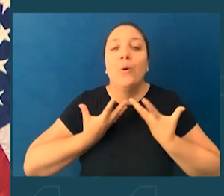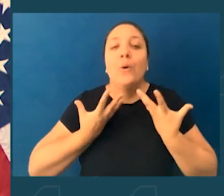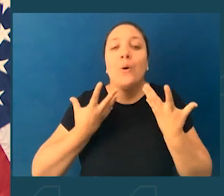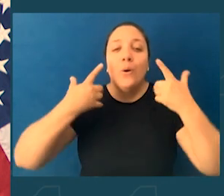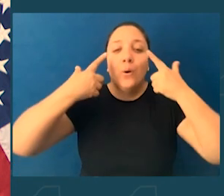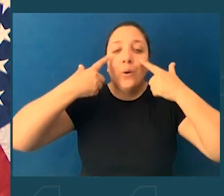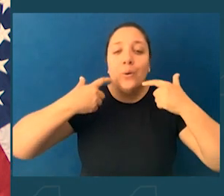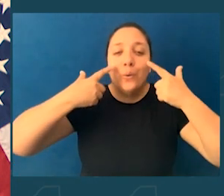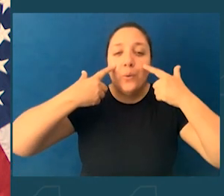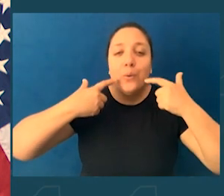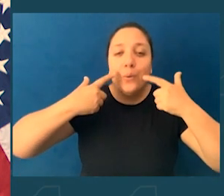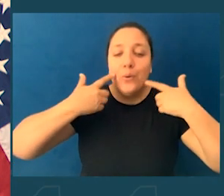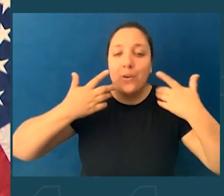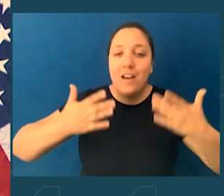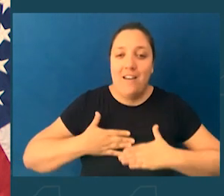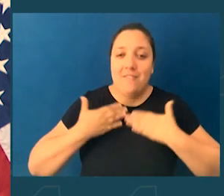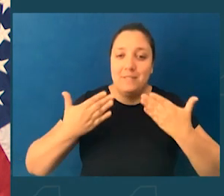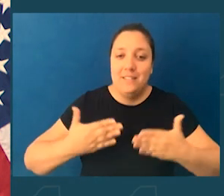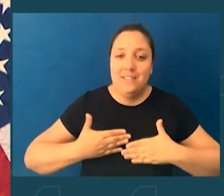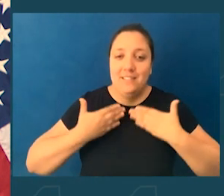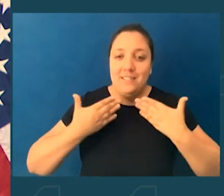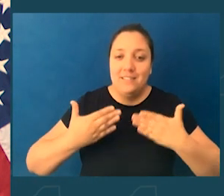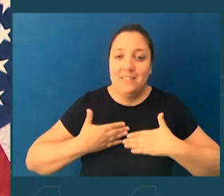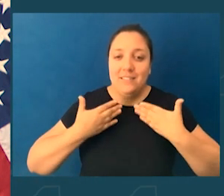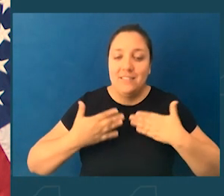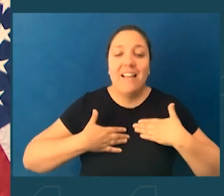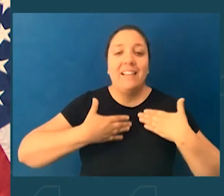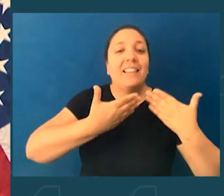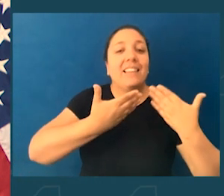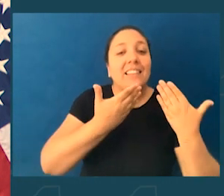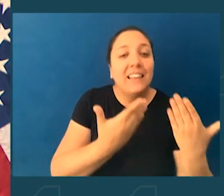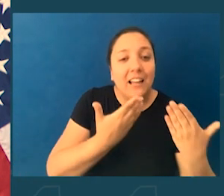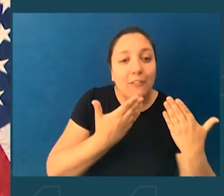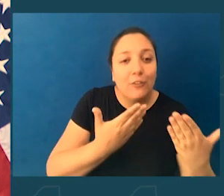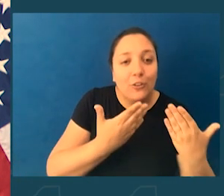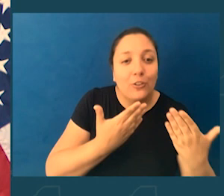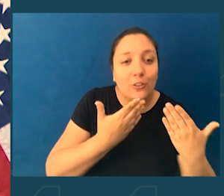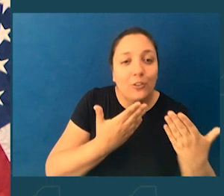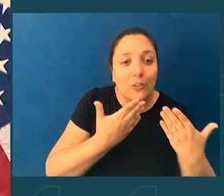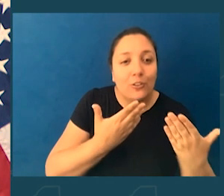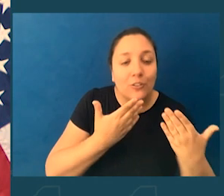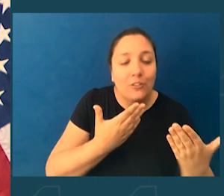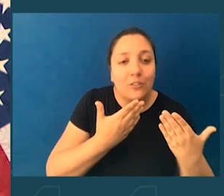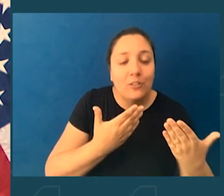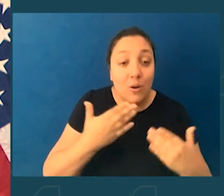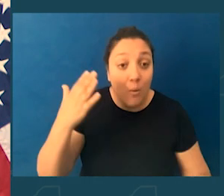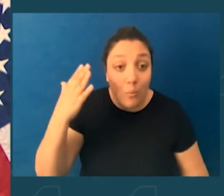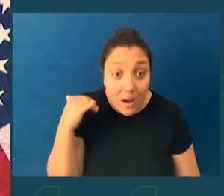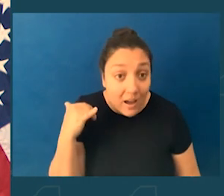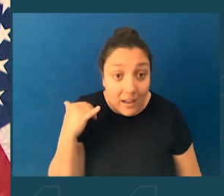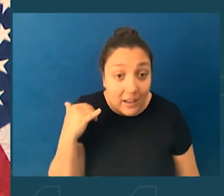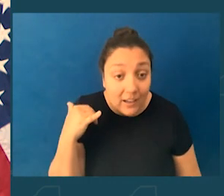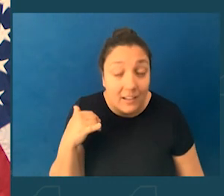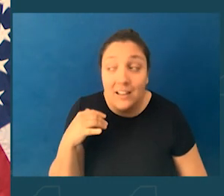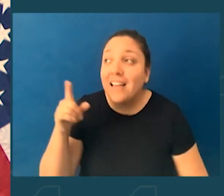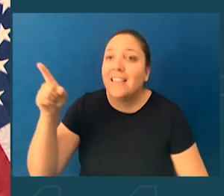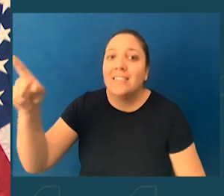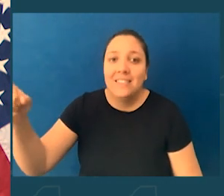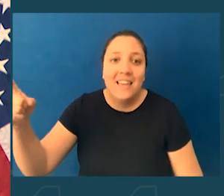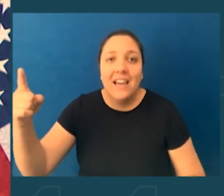tears of thankfulness for finding peer support and people who believed in me when I didn't believe in myself.